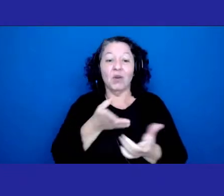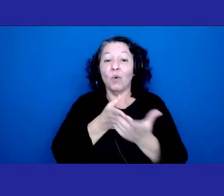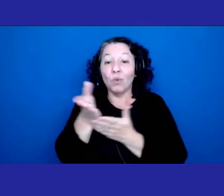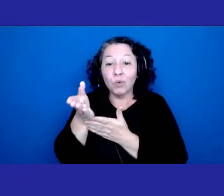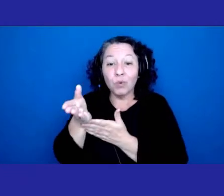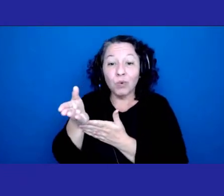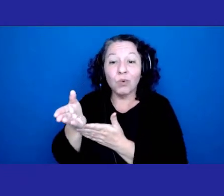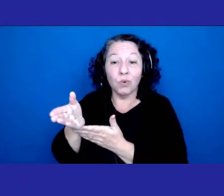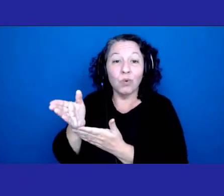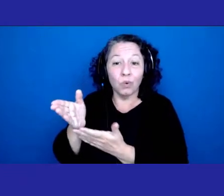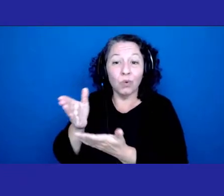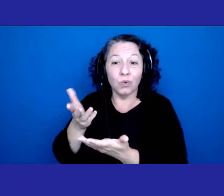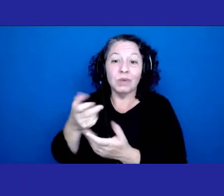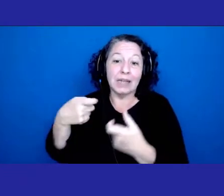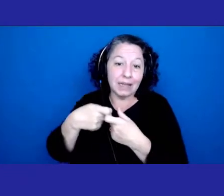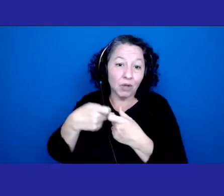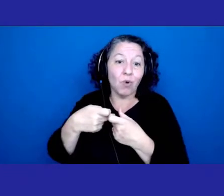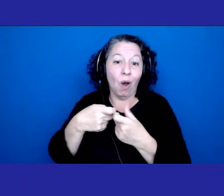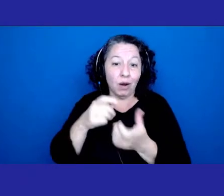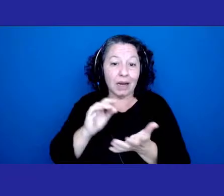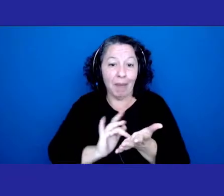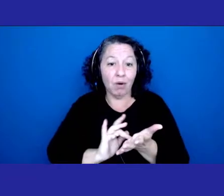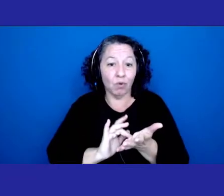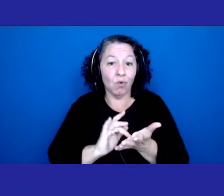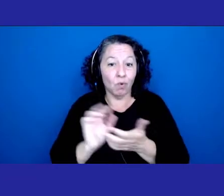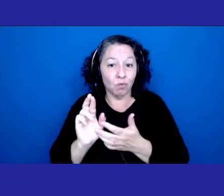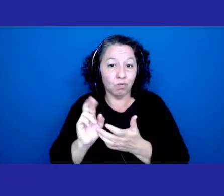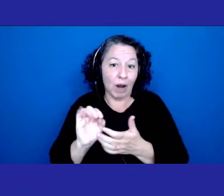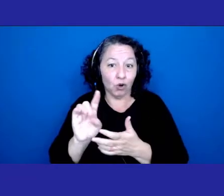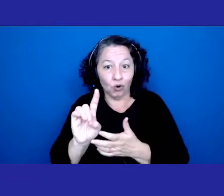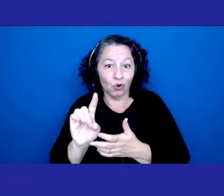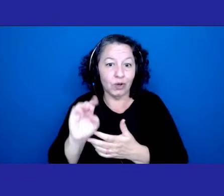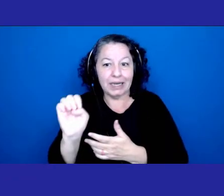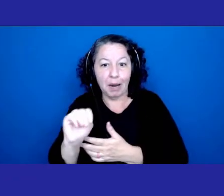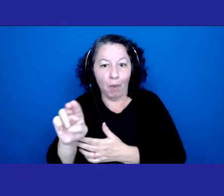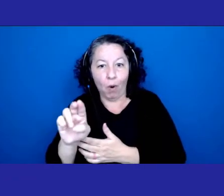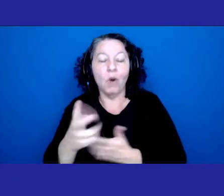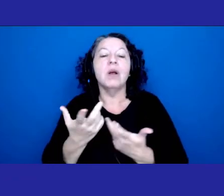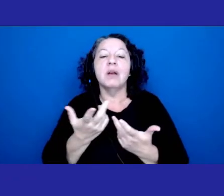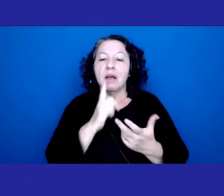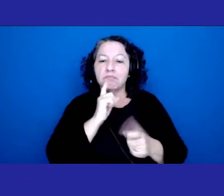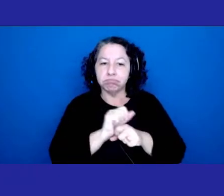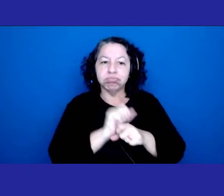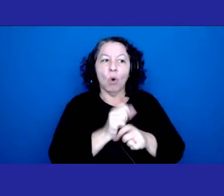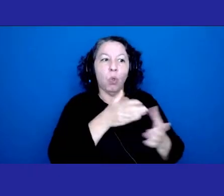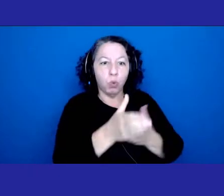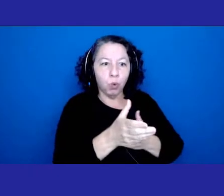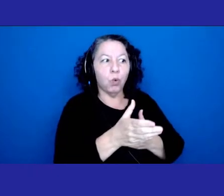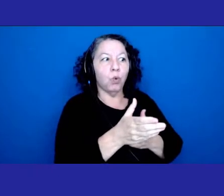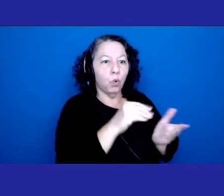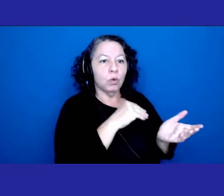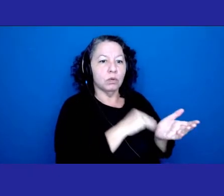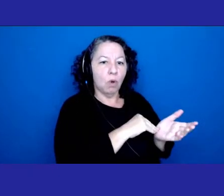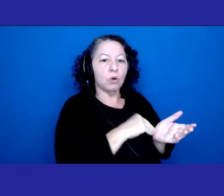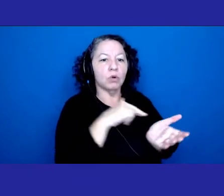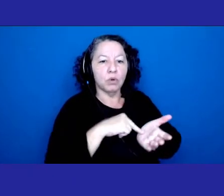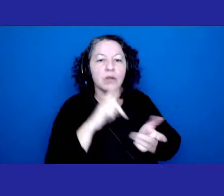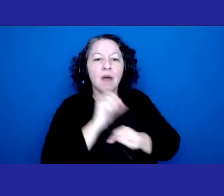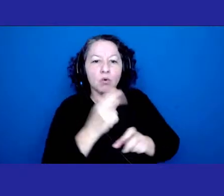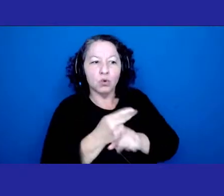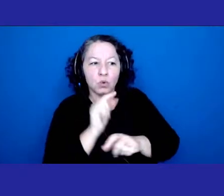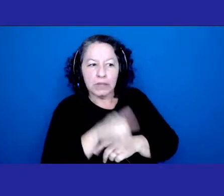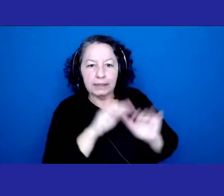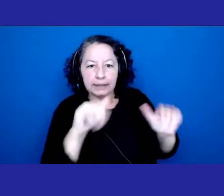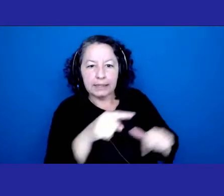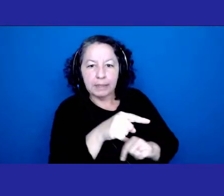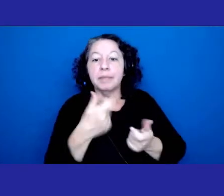meaning the electronic medical record, looks at the workflows that doctor or nurse actually use, and then delivers to them any changes to the content